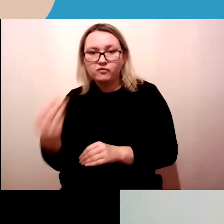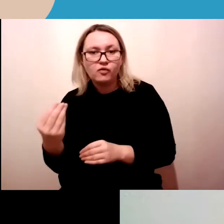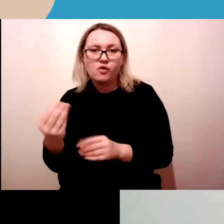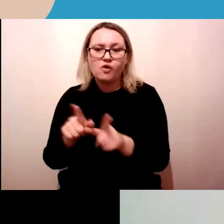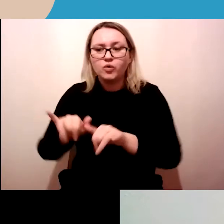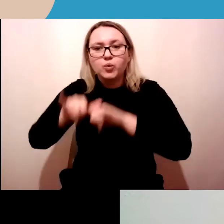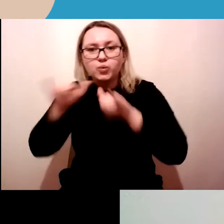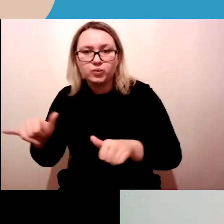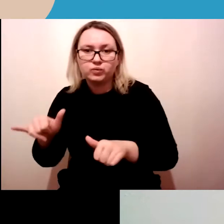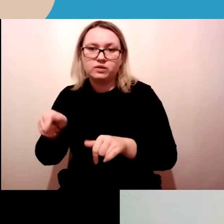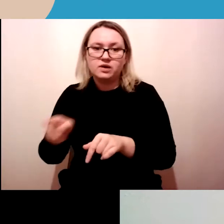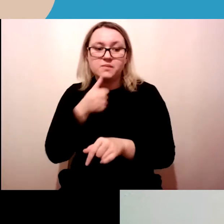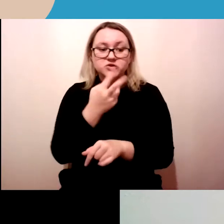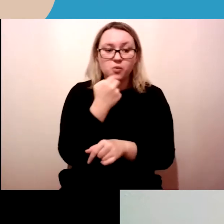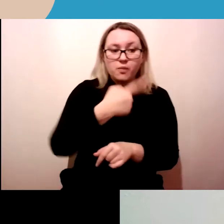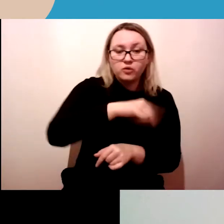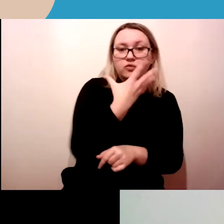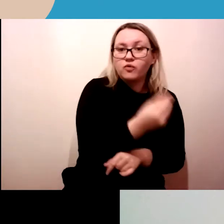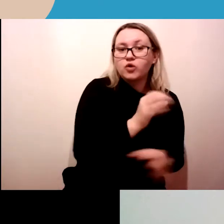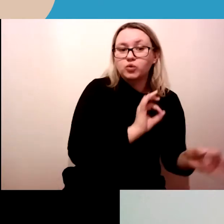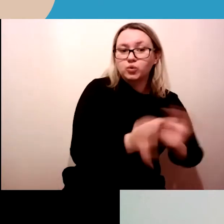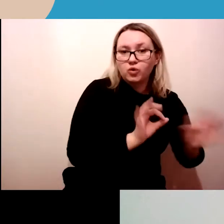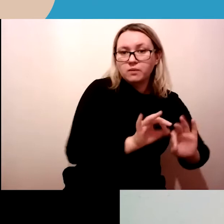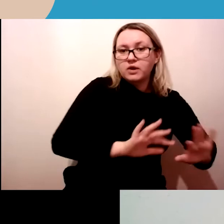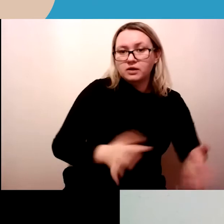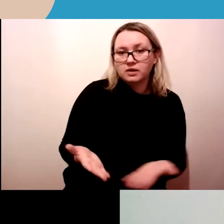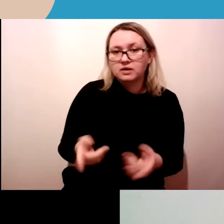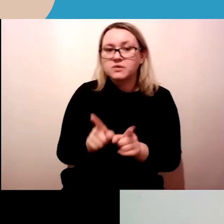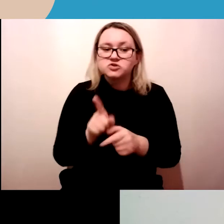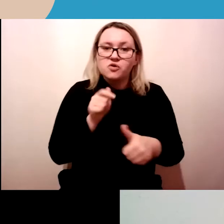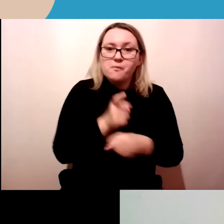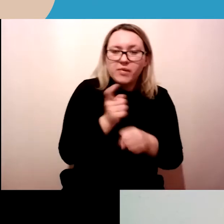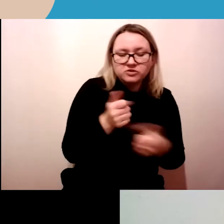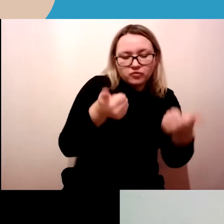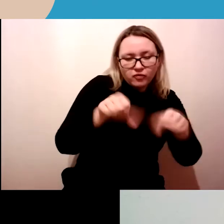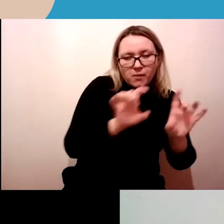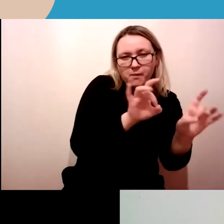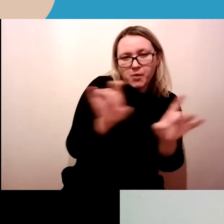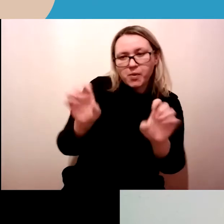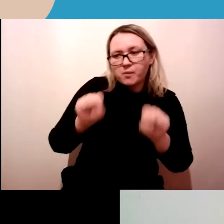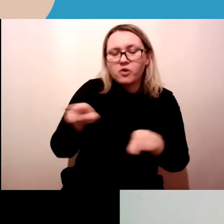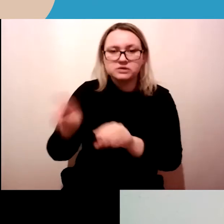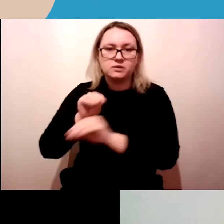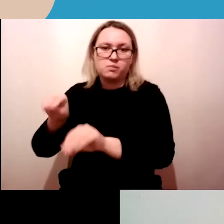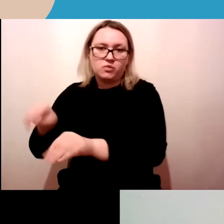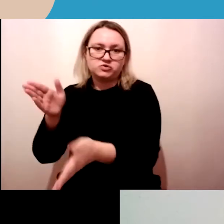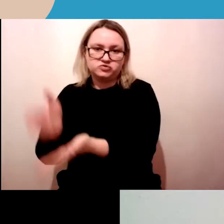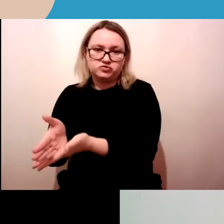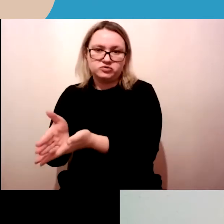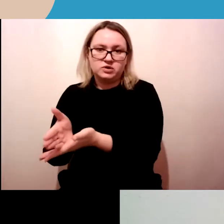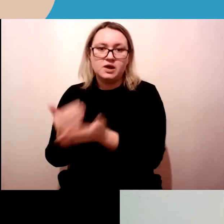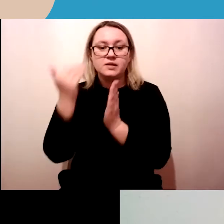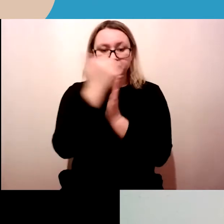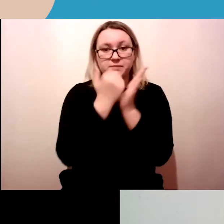speaking about the norms existing among children and adolescents. This